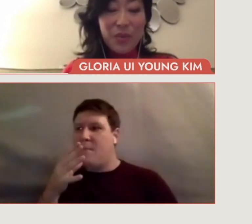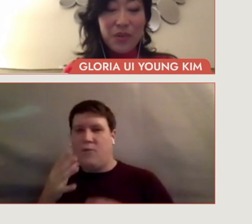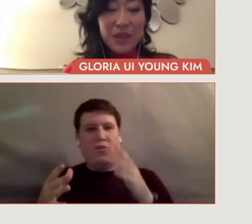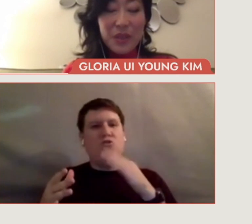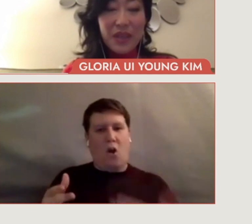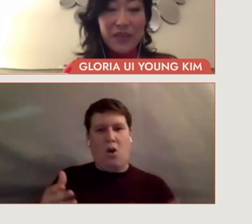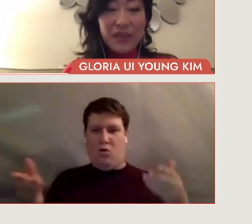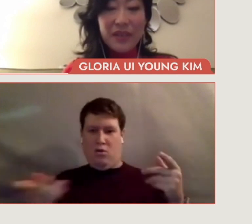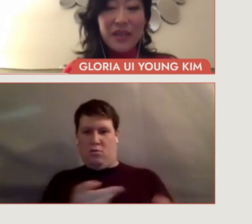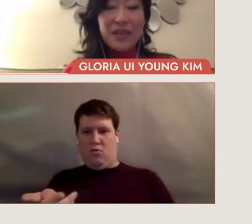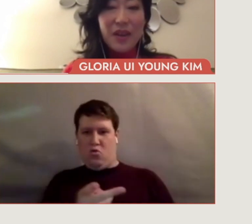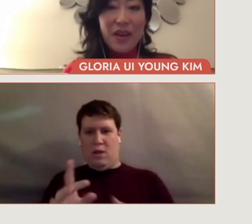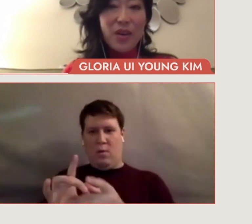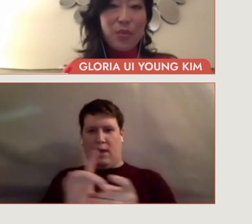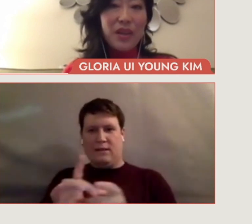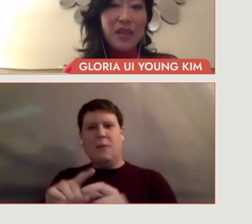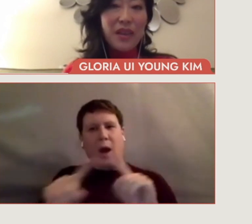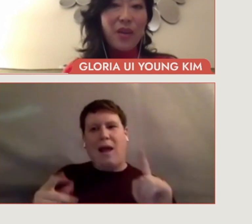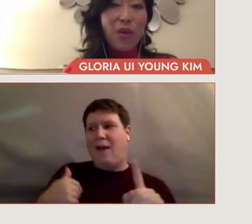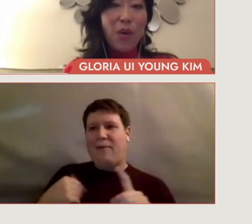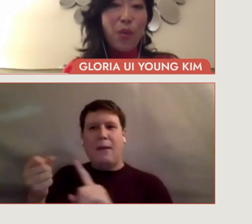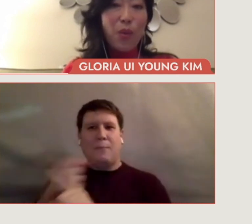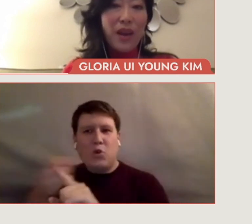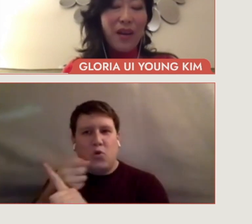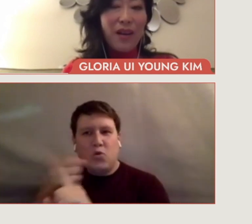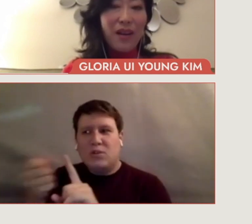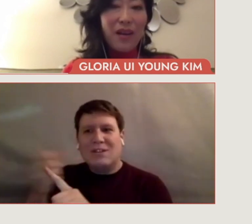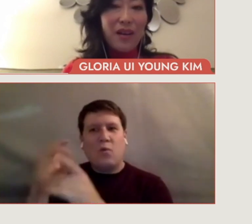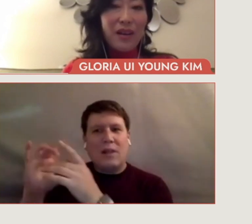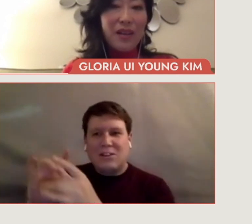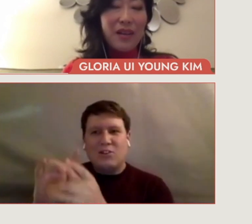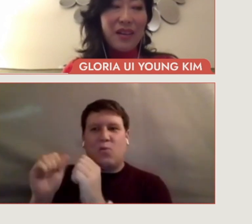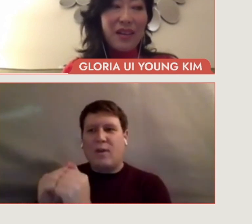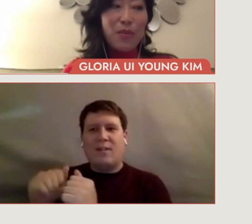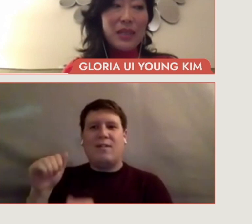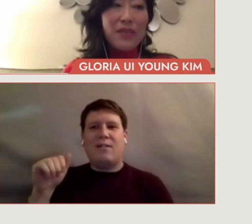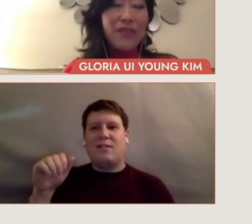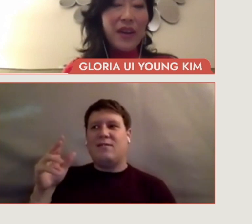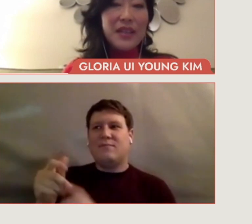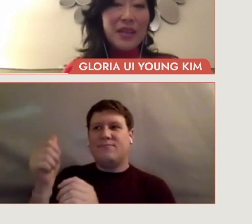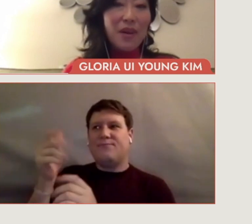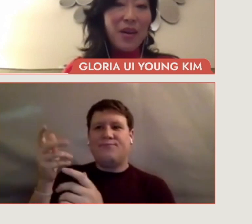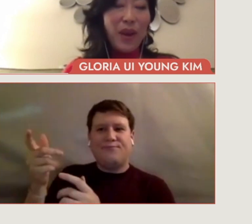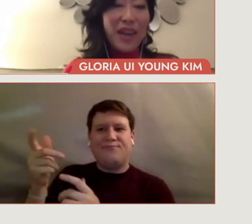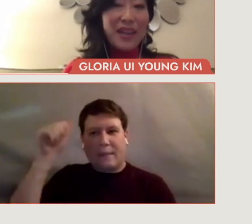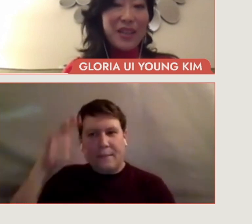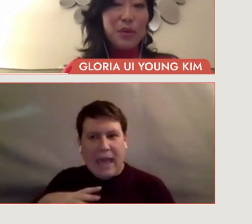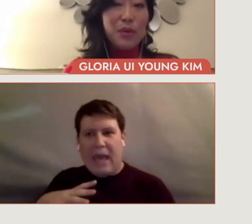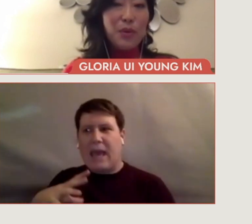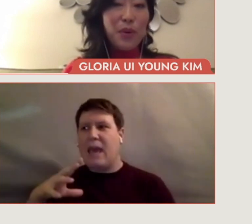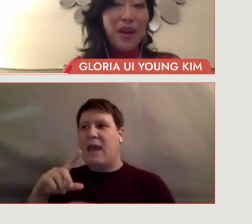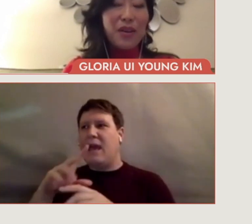it was definitely this eye-opening thing where it was like finding my way